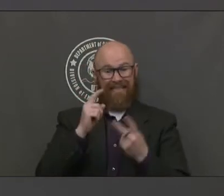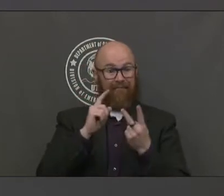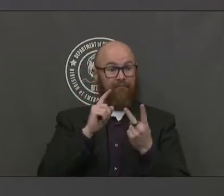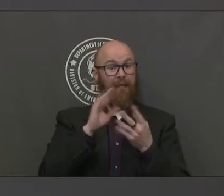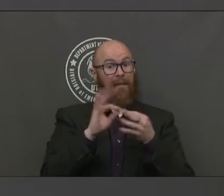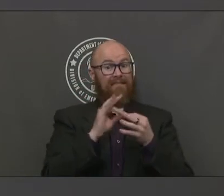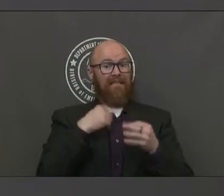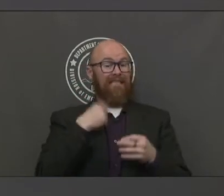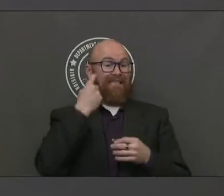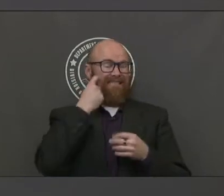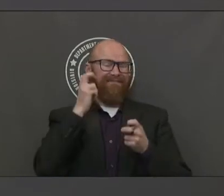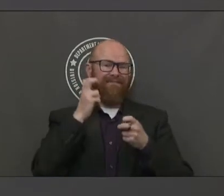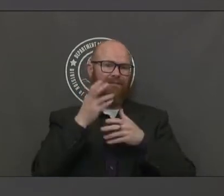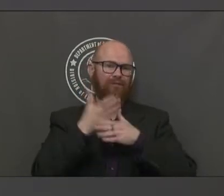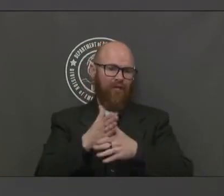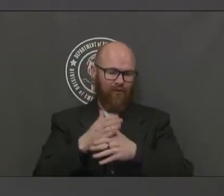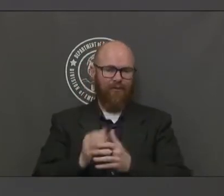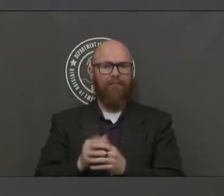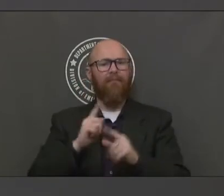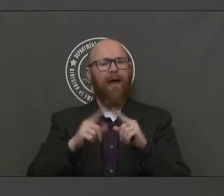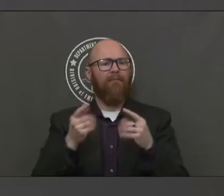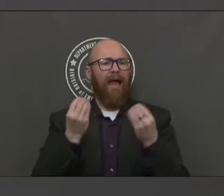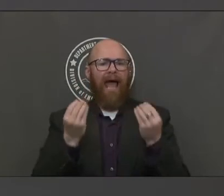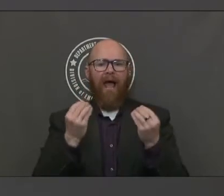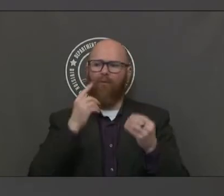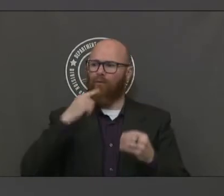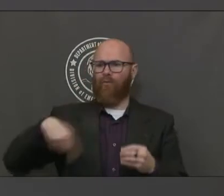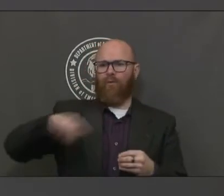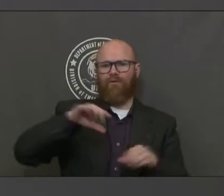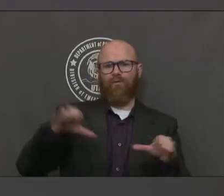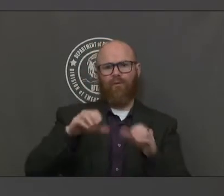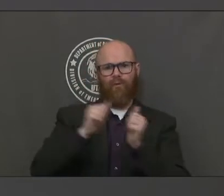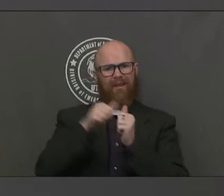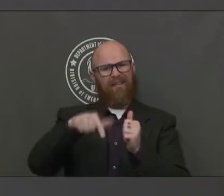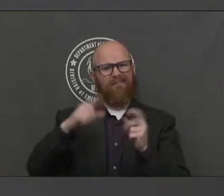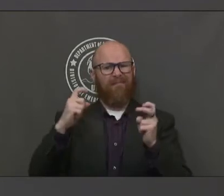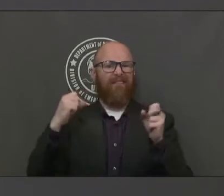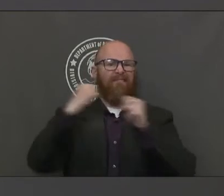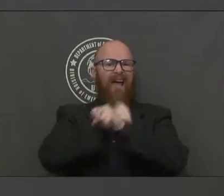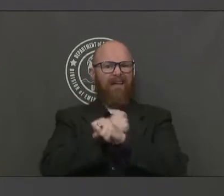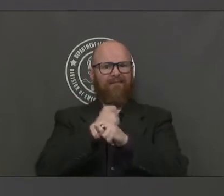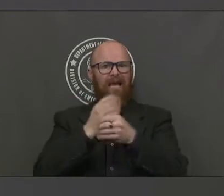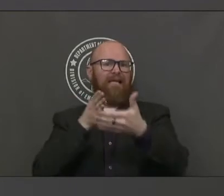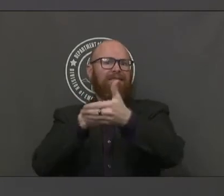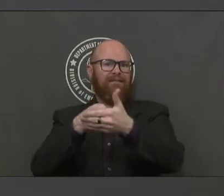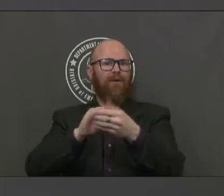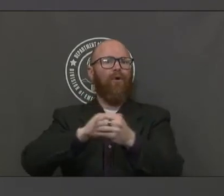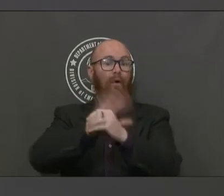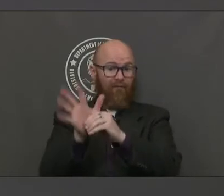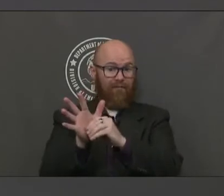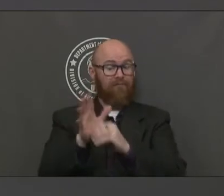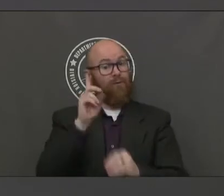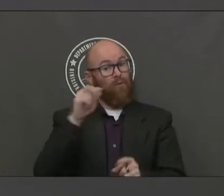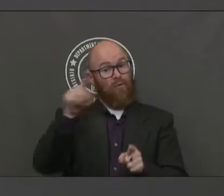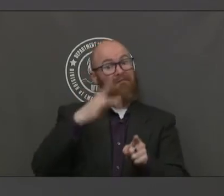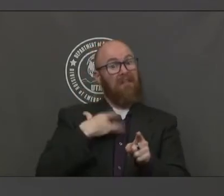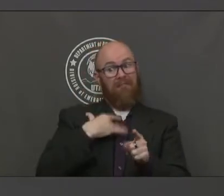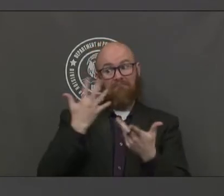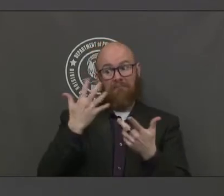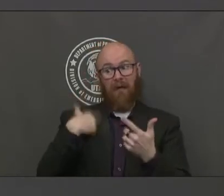shared about how we're doing in this battle, and is there a light that we're seeing at the end? And